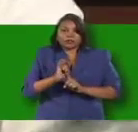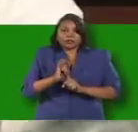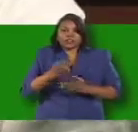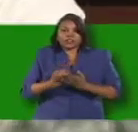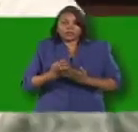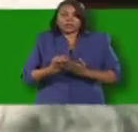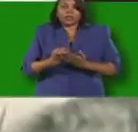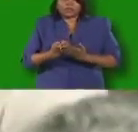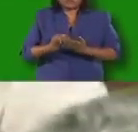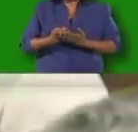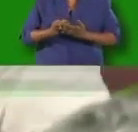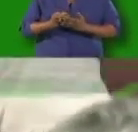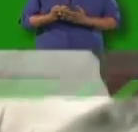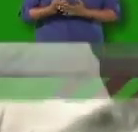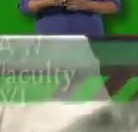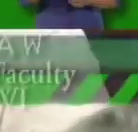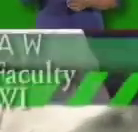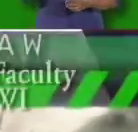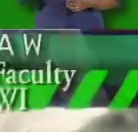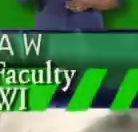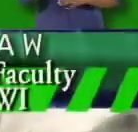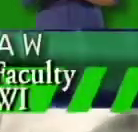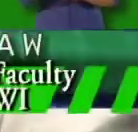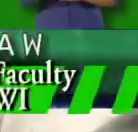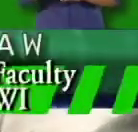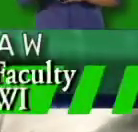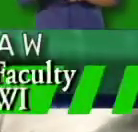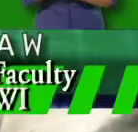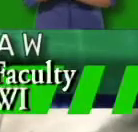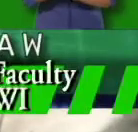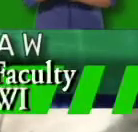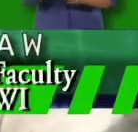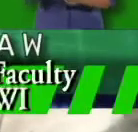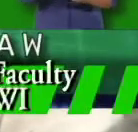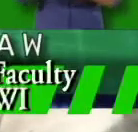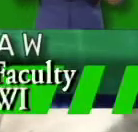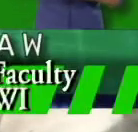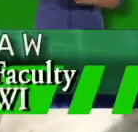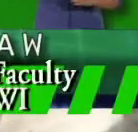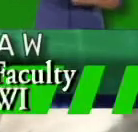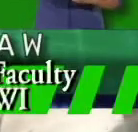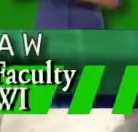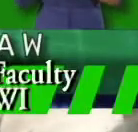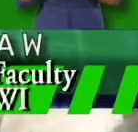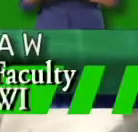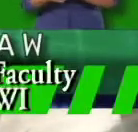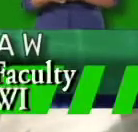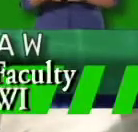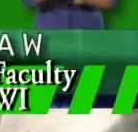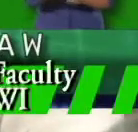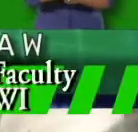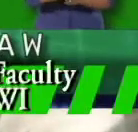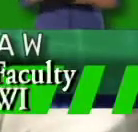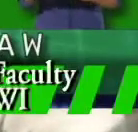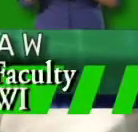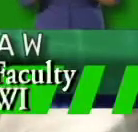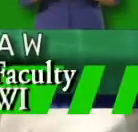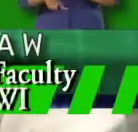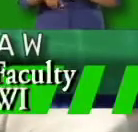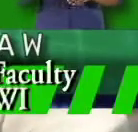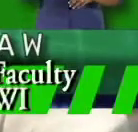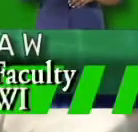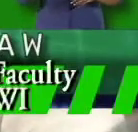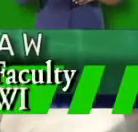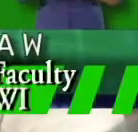Petrol is subsidized. Our electricity bills are relatively small. We don't have the mindset that switches off